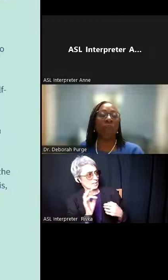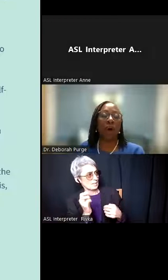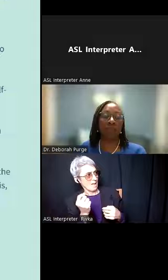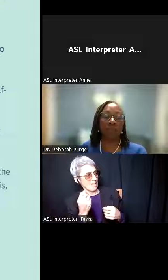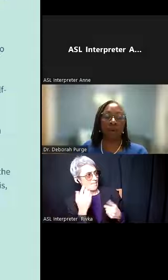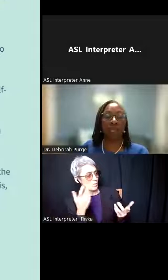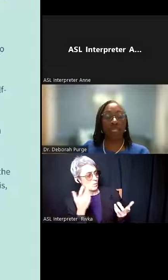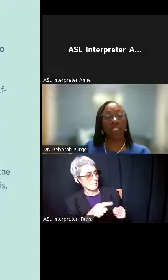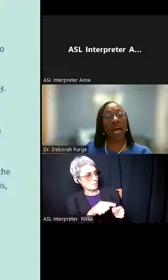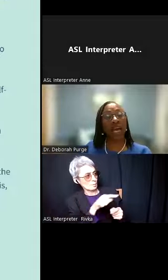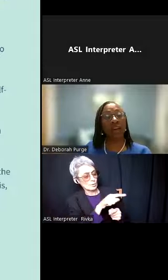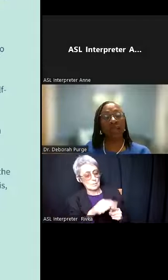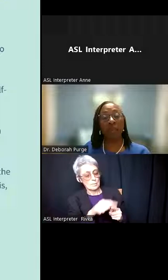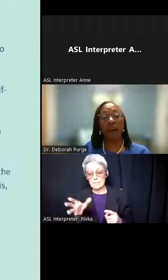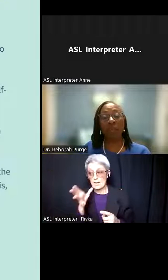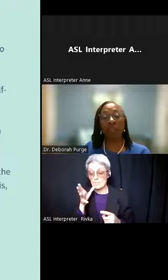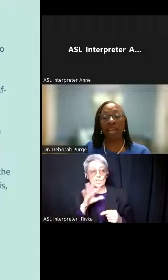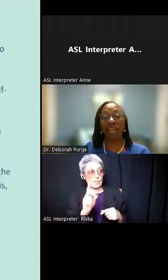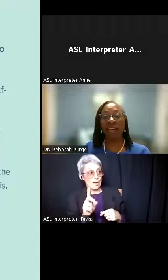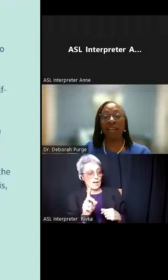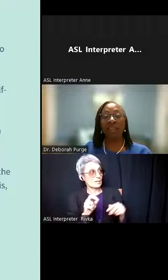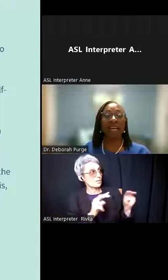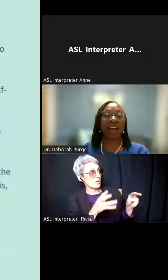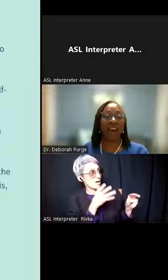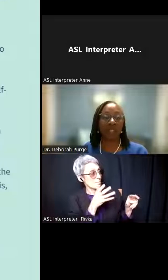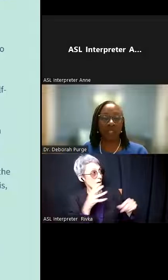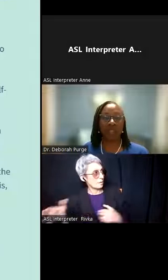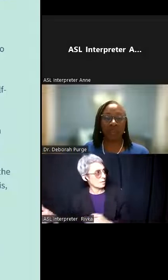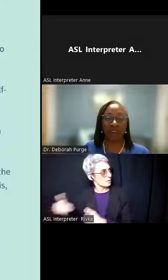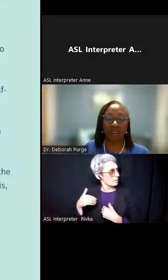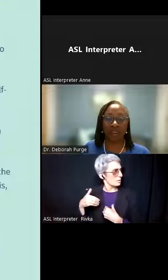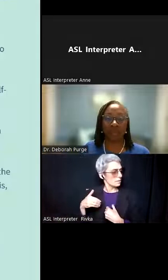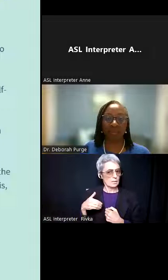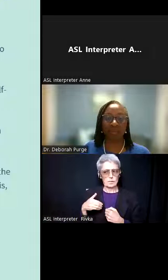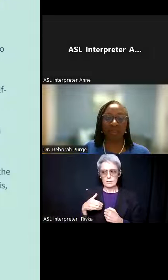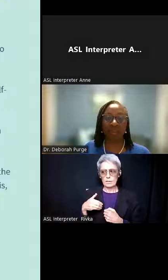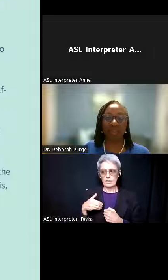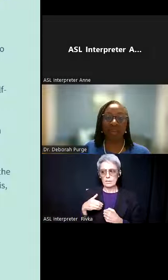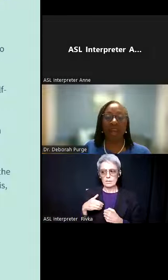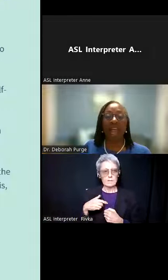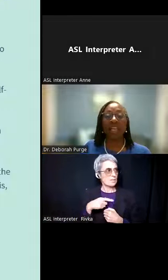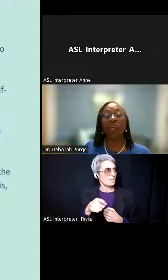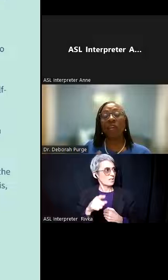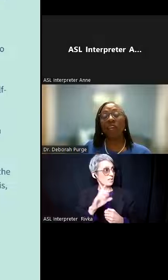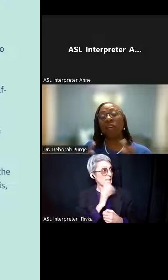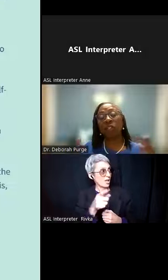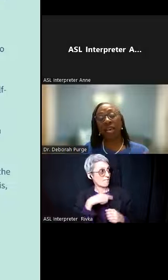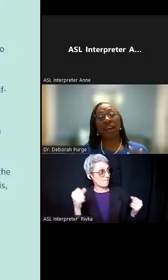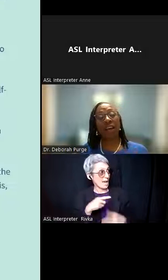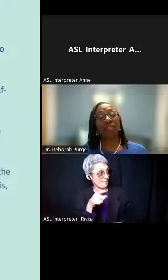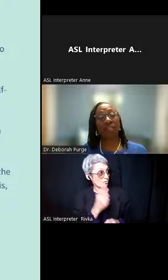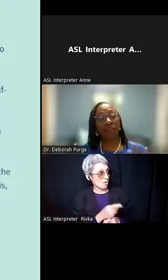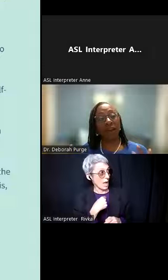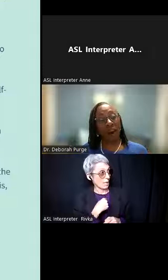what the child got from mom was that Santa Claus was to be feared. And so even though